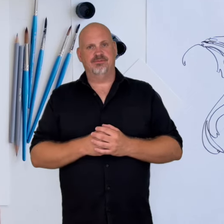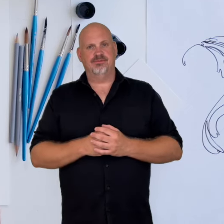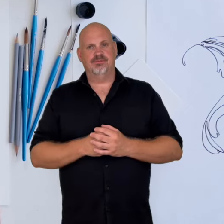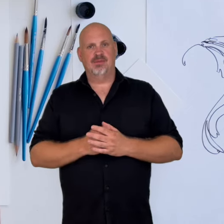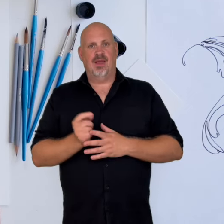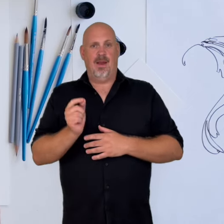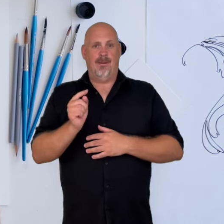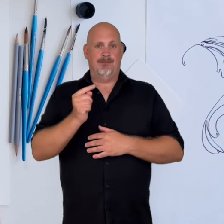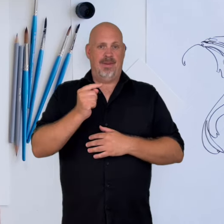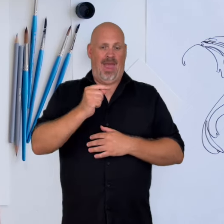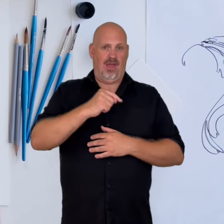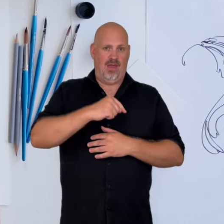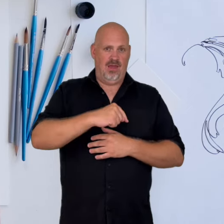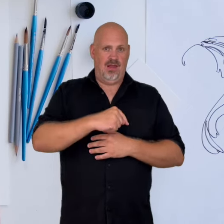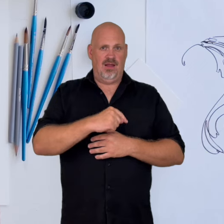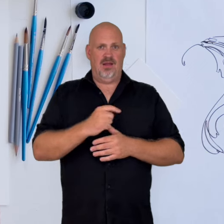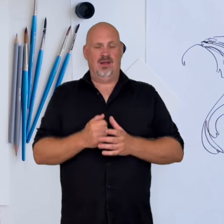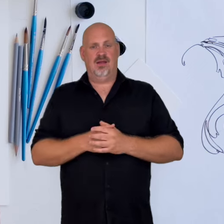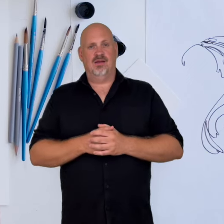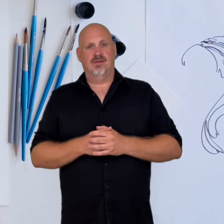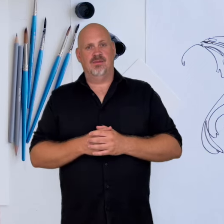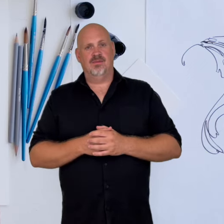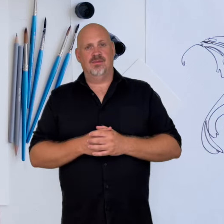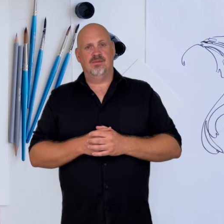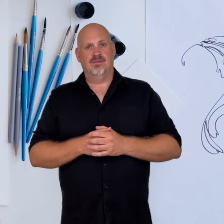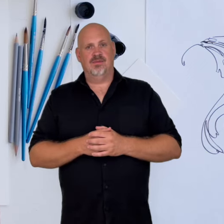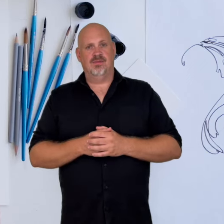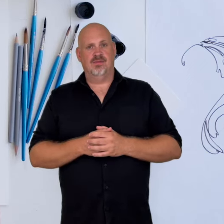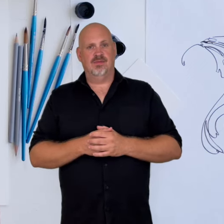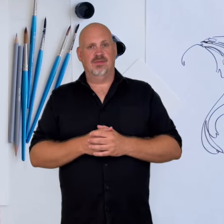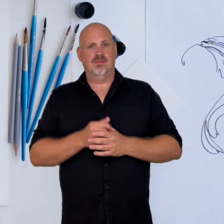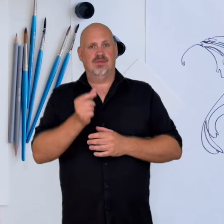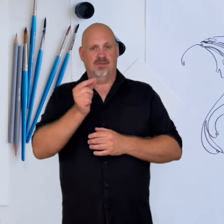following through, and then going down to like a teardrop.